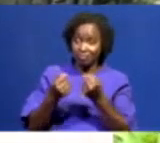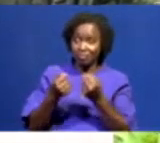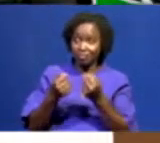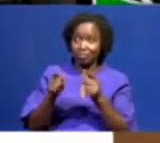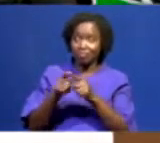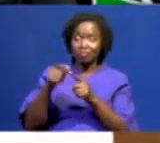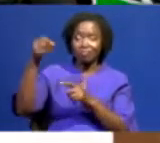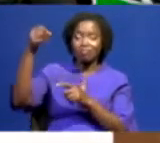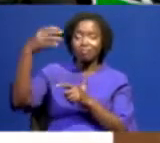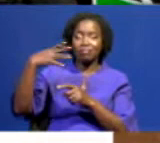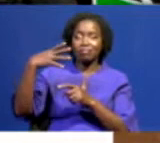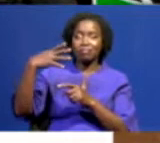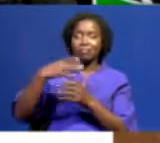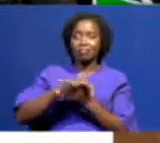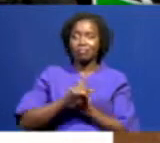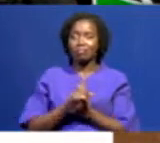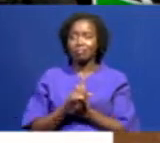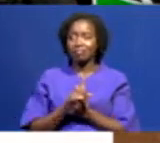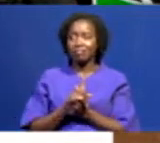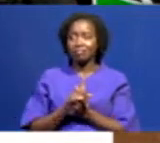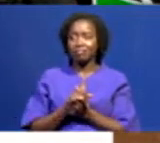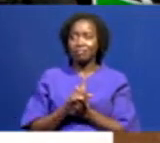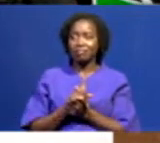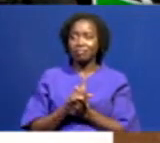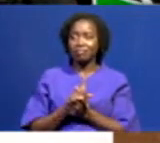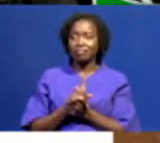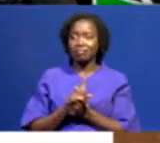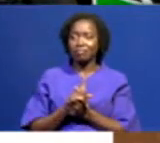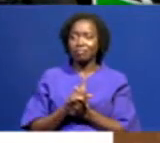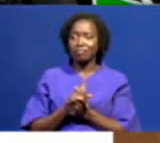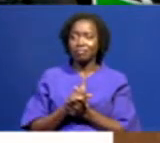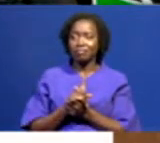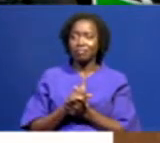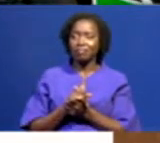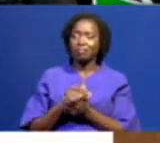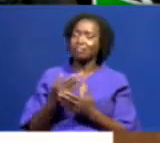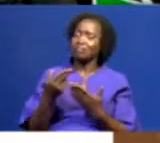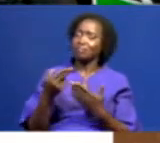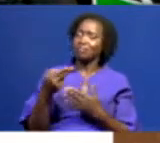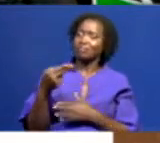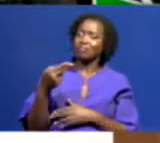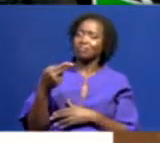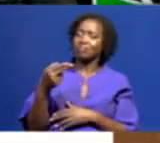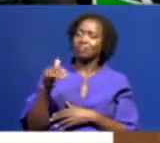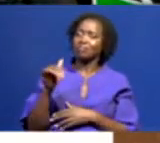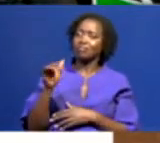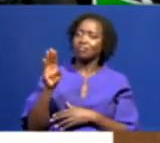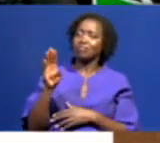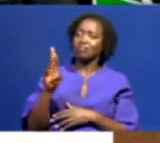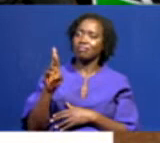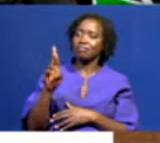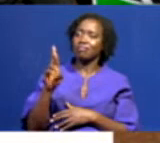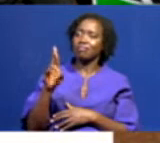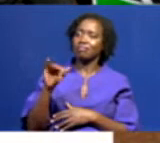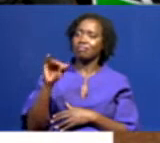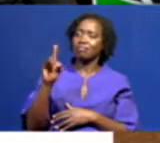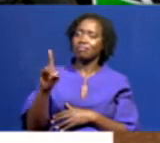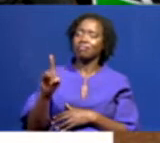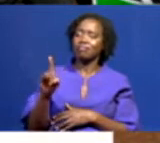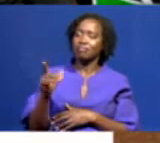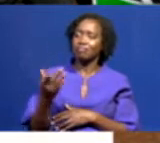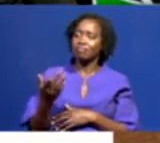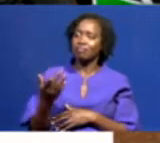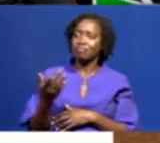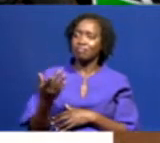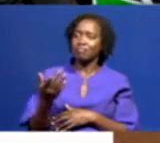same power. The ones that are mild hybrids, then full hybrids,